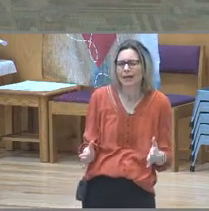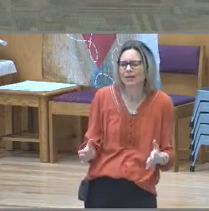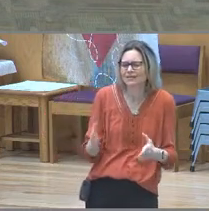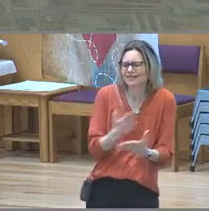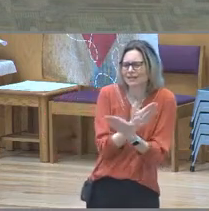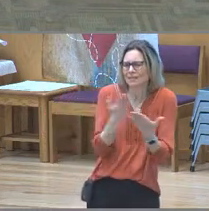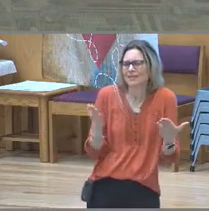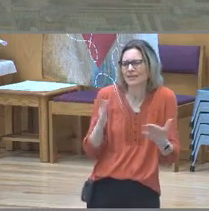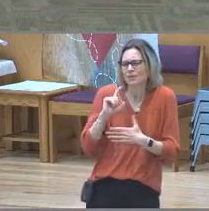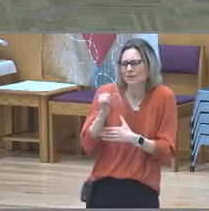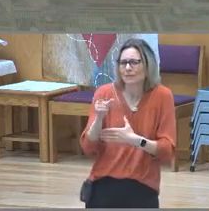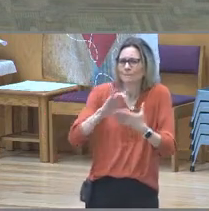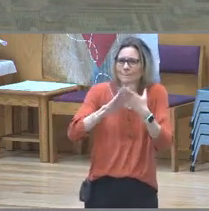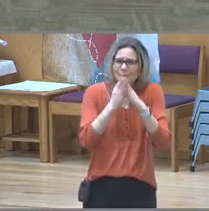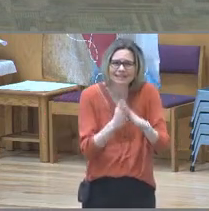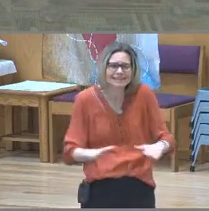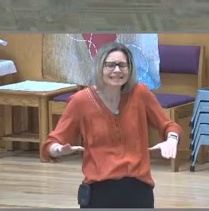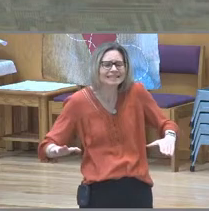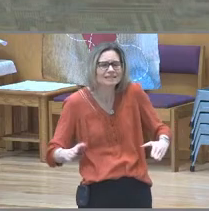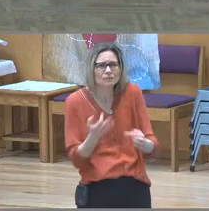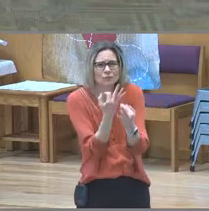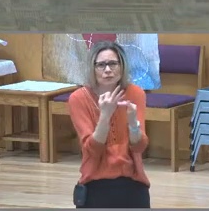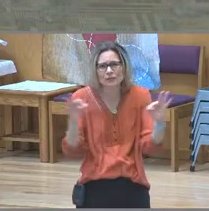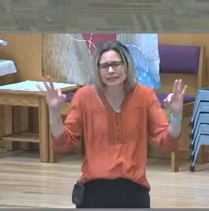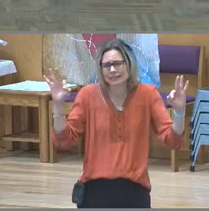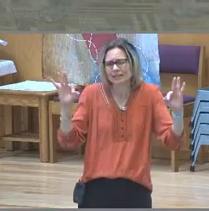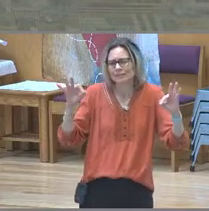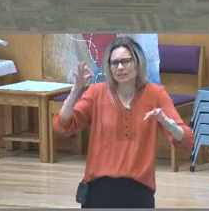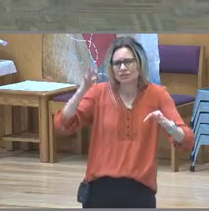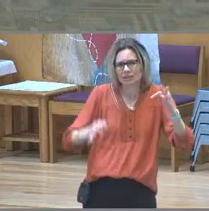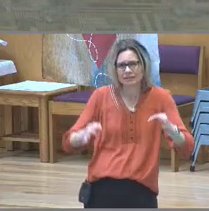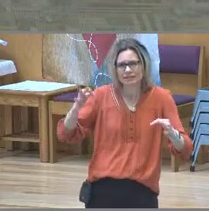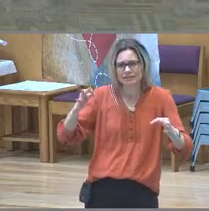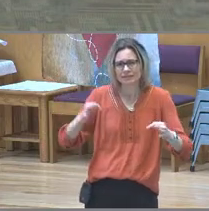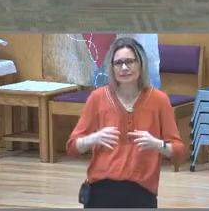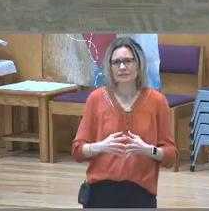will give them peace and freedom and justice,